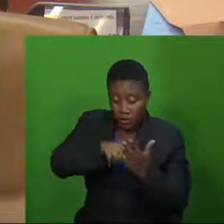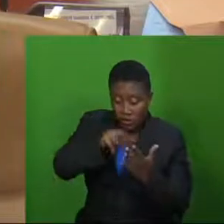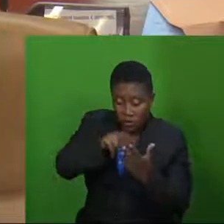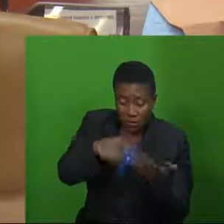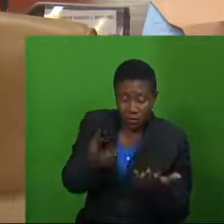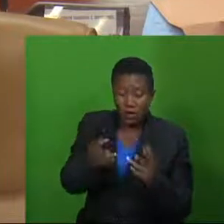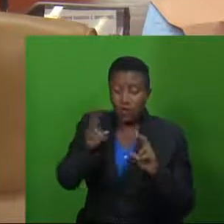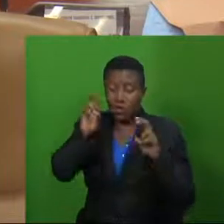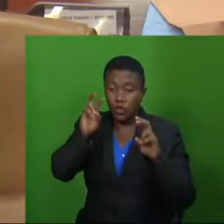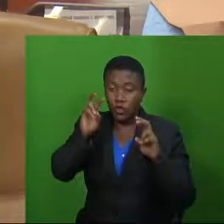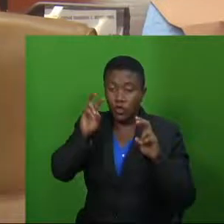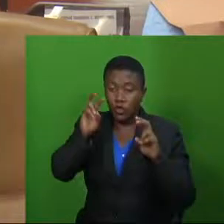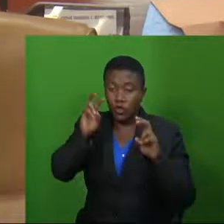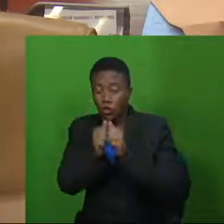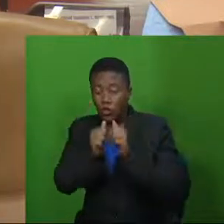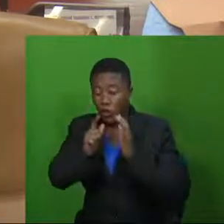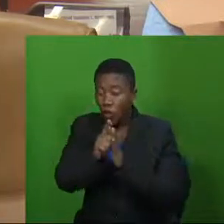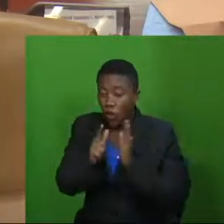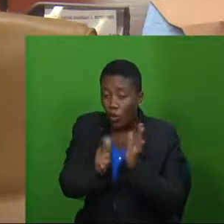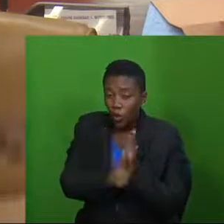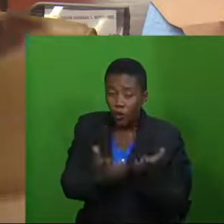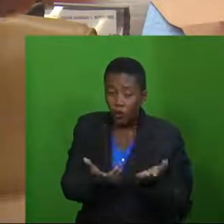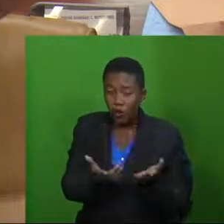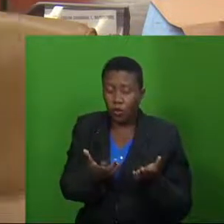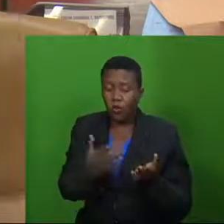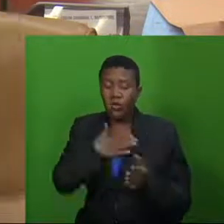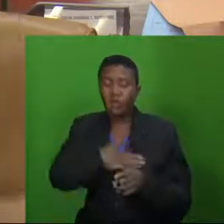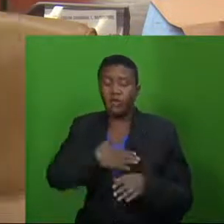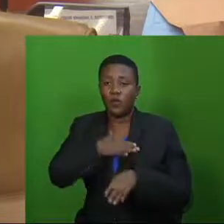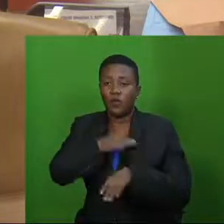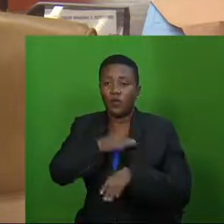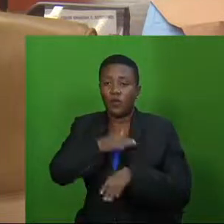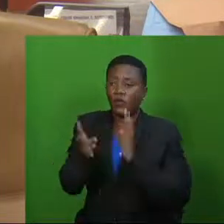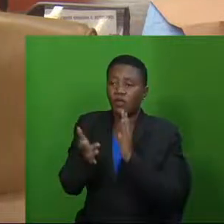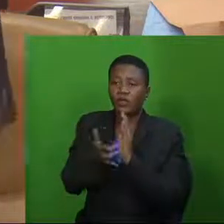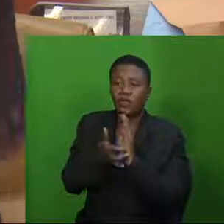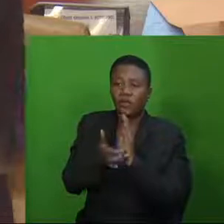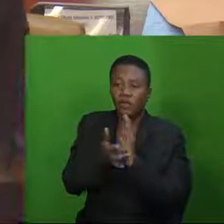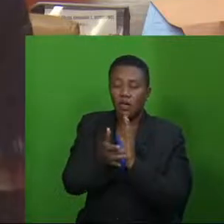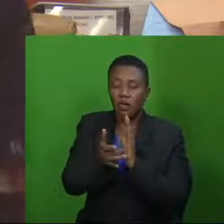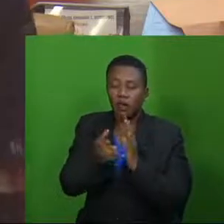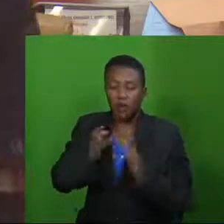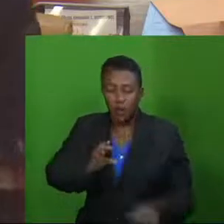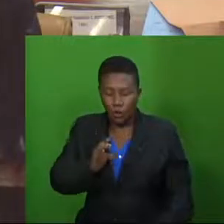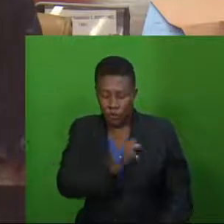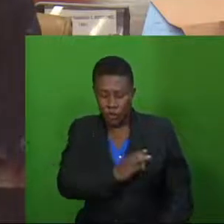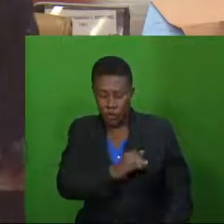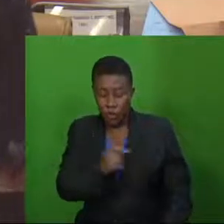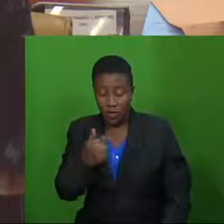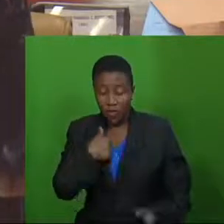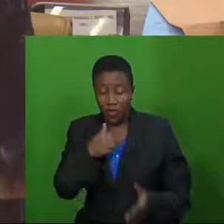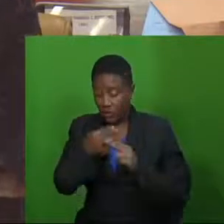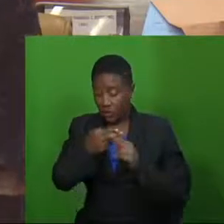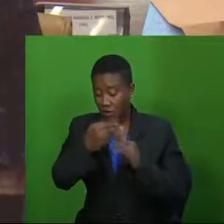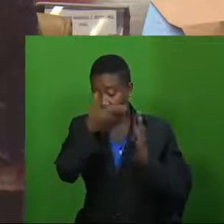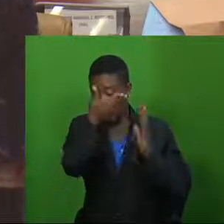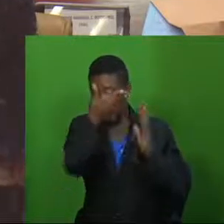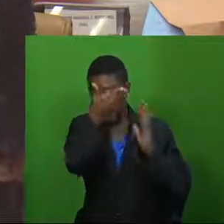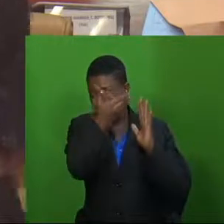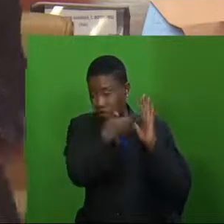of the standing orders, also let's form a technical committee. The Speaker, I believe the names that we have here